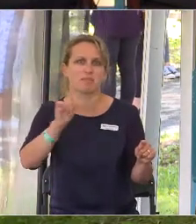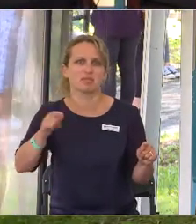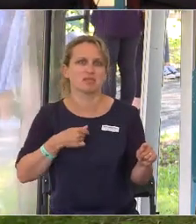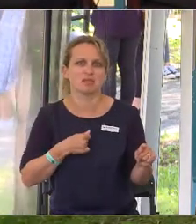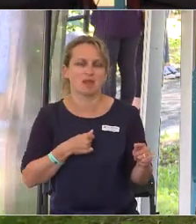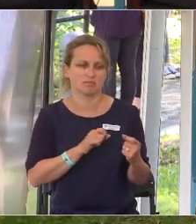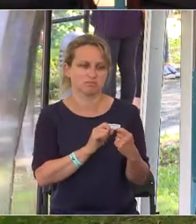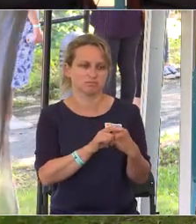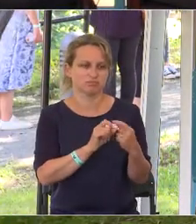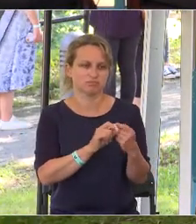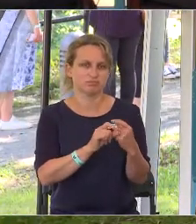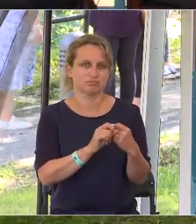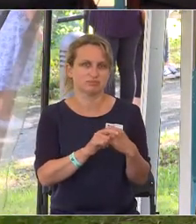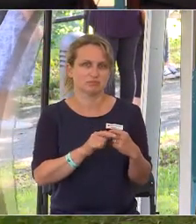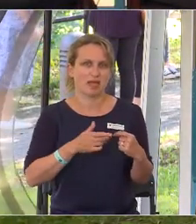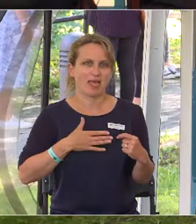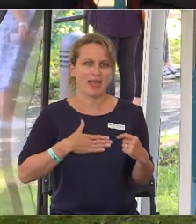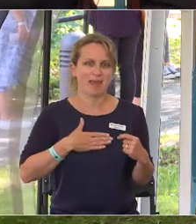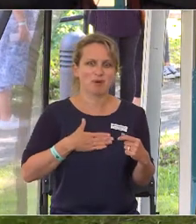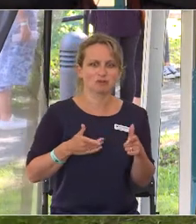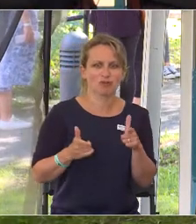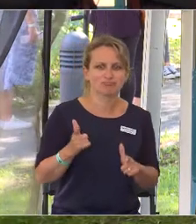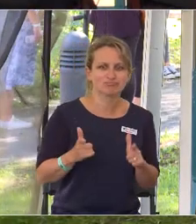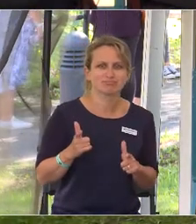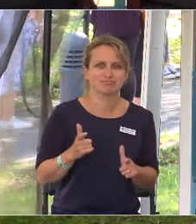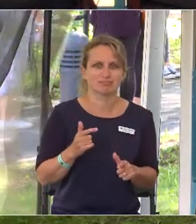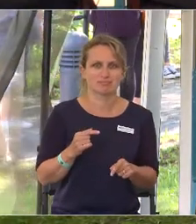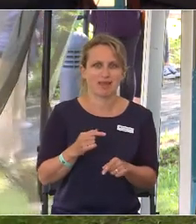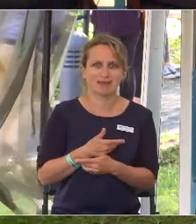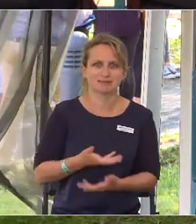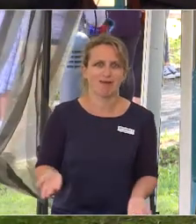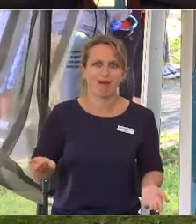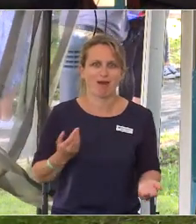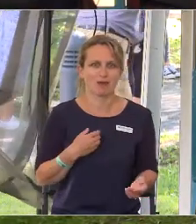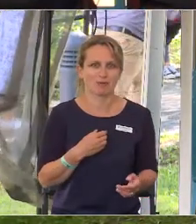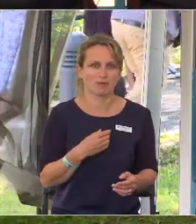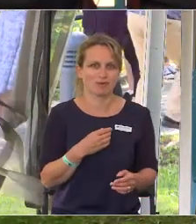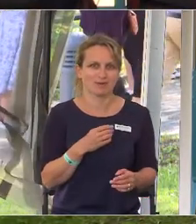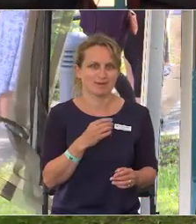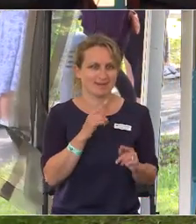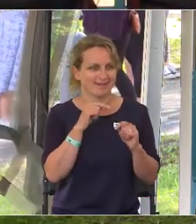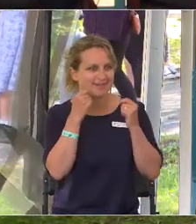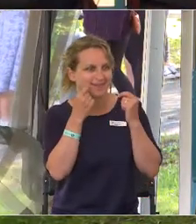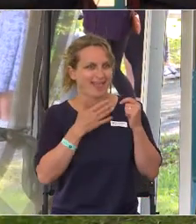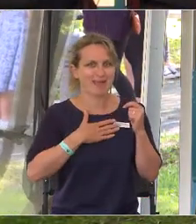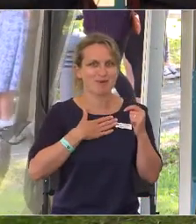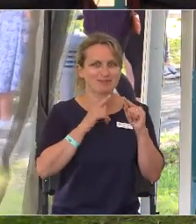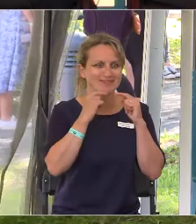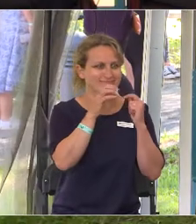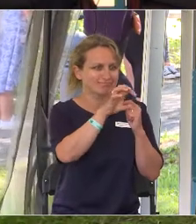others' real emotions, you see the emotions they send, or what they tell you,